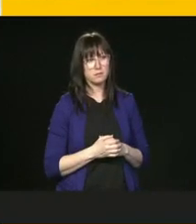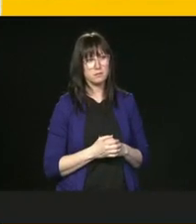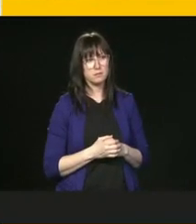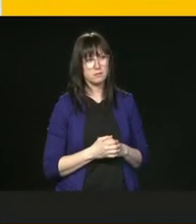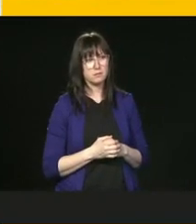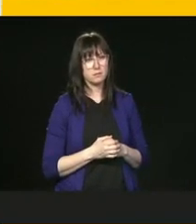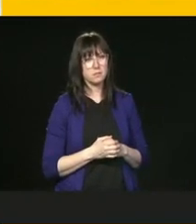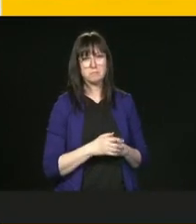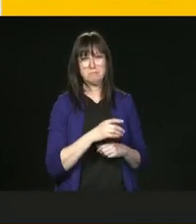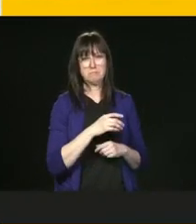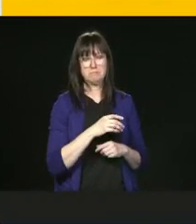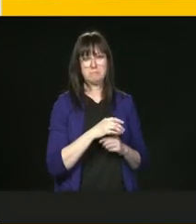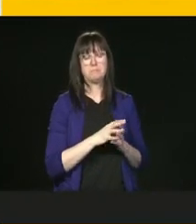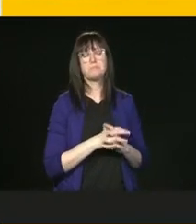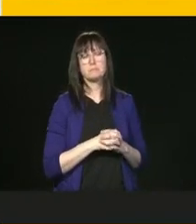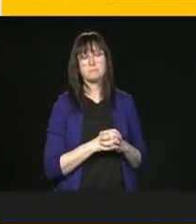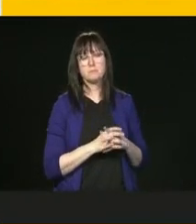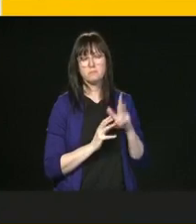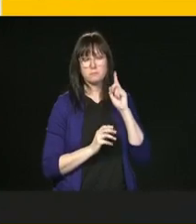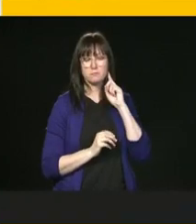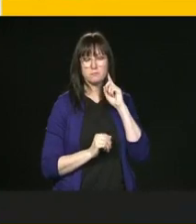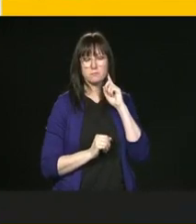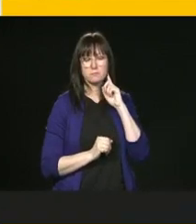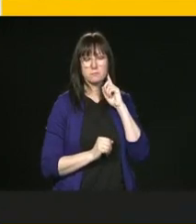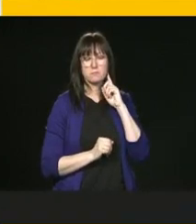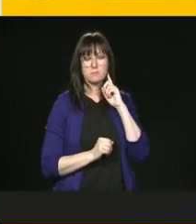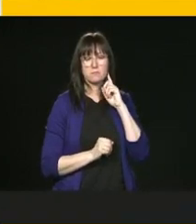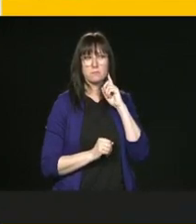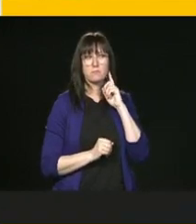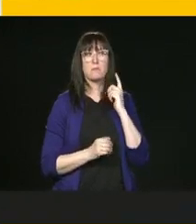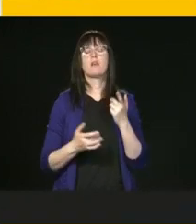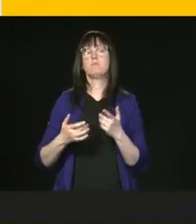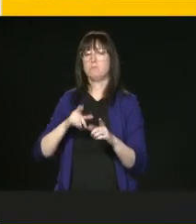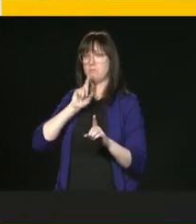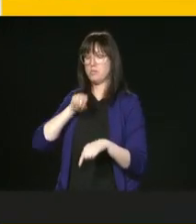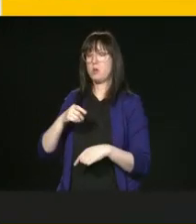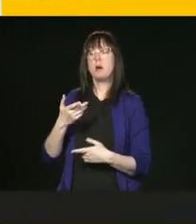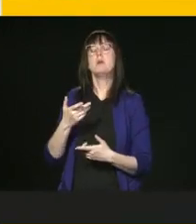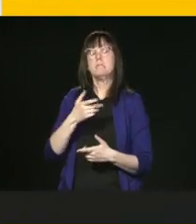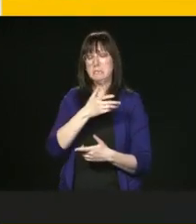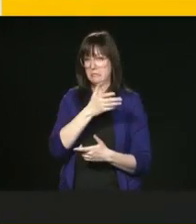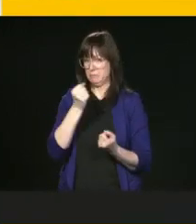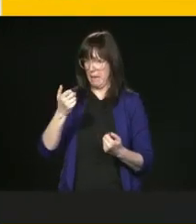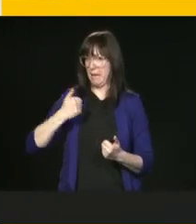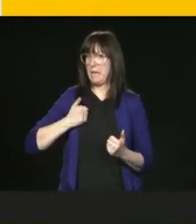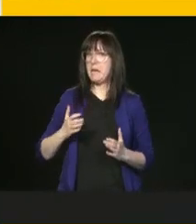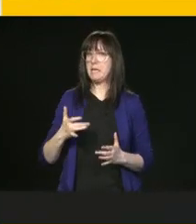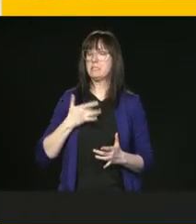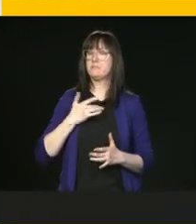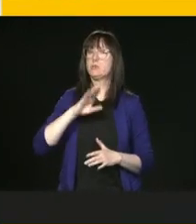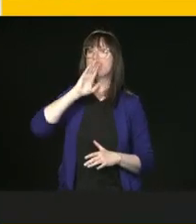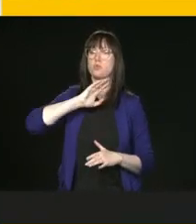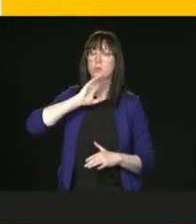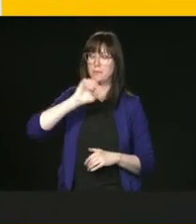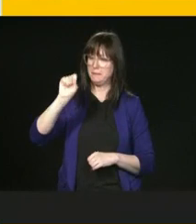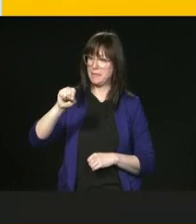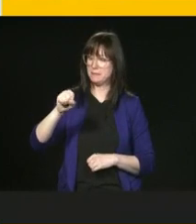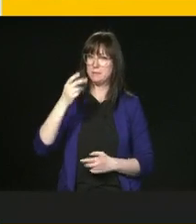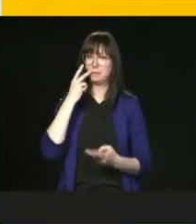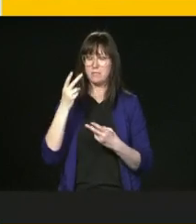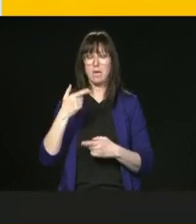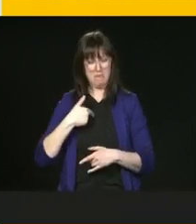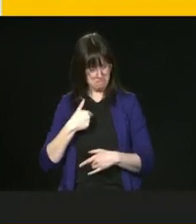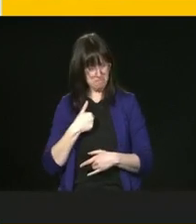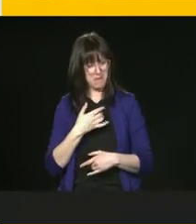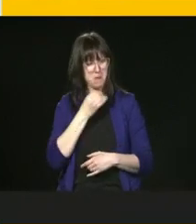Je pense que c'est frustrant pour beaucoup it's frustrating for many Canadians who are stuck at home to see that other